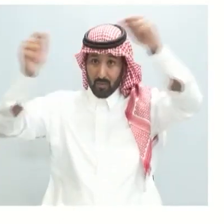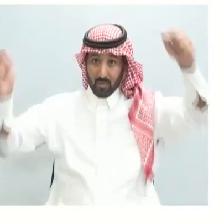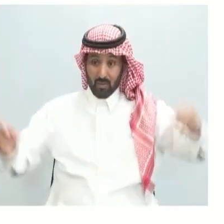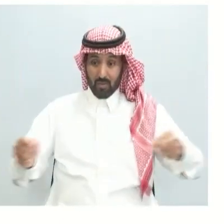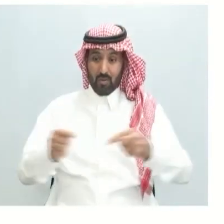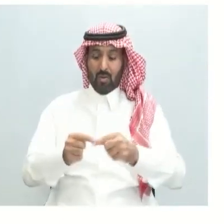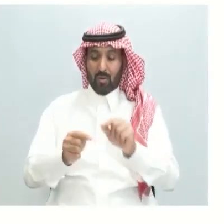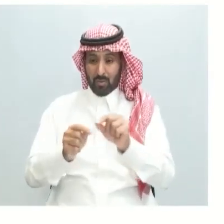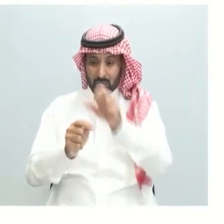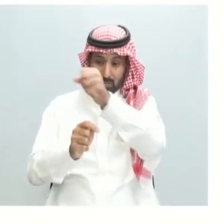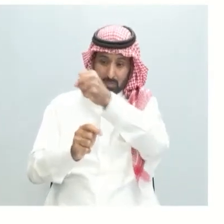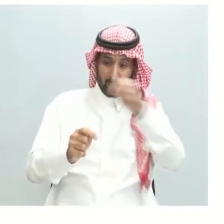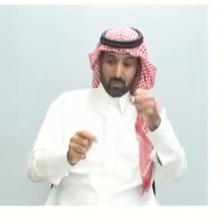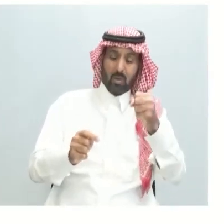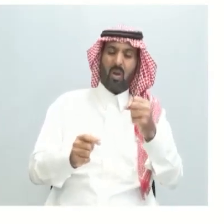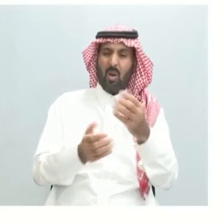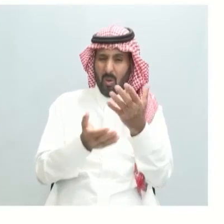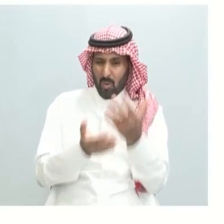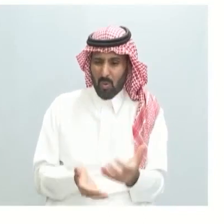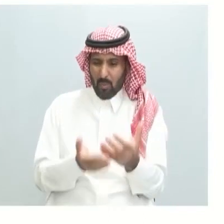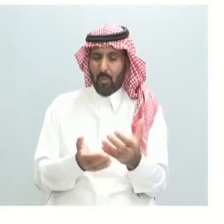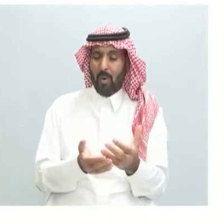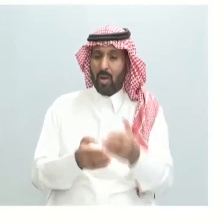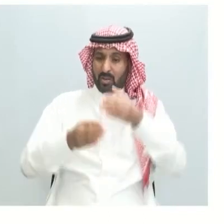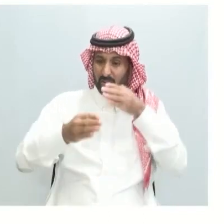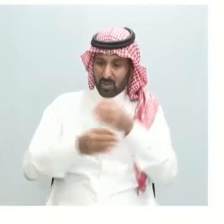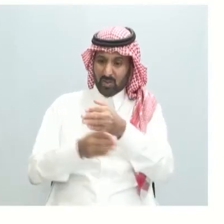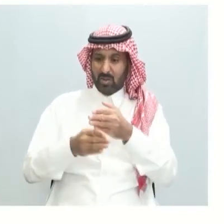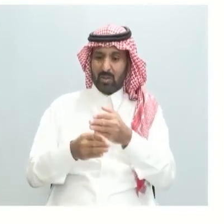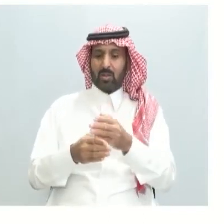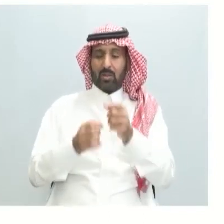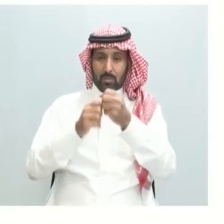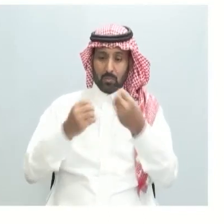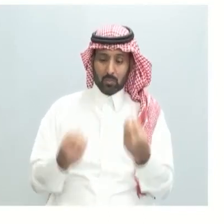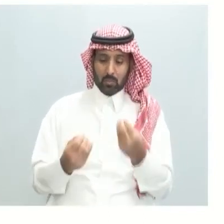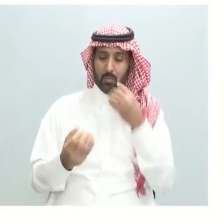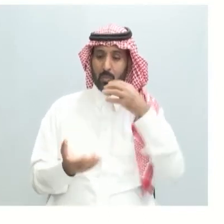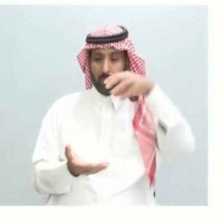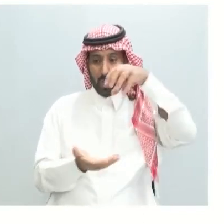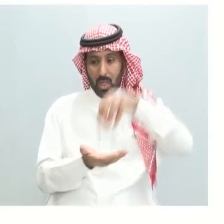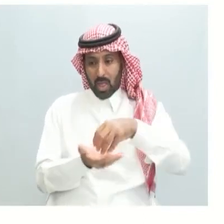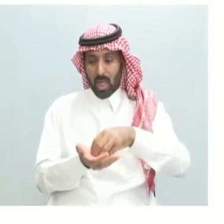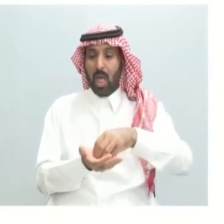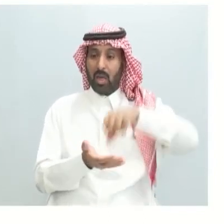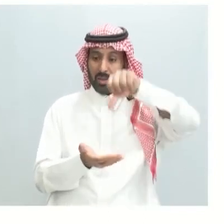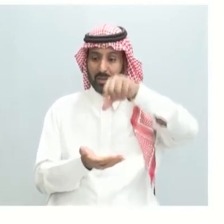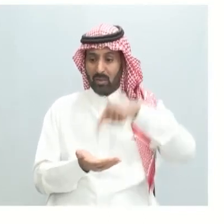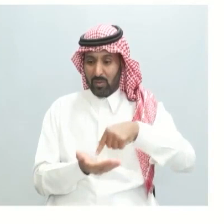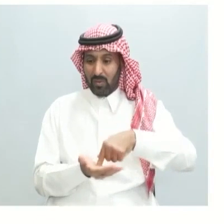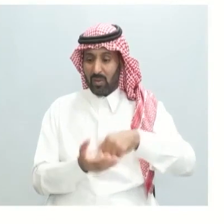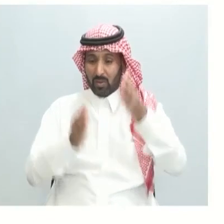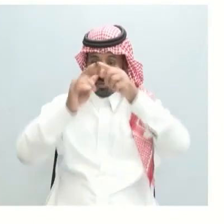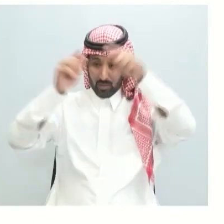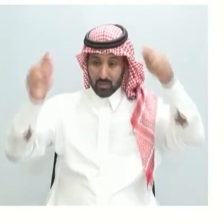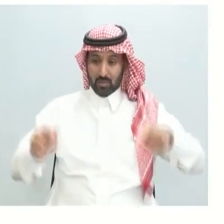ornate heavy wooden door, so I used three adjectives here, is placed in the middle of the